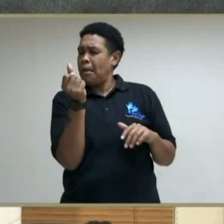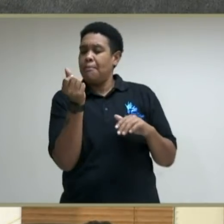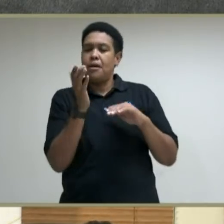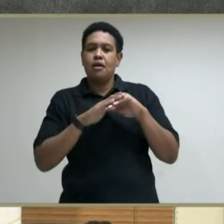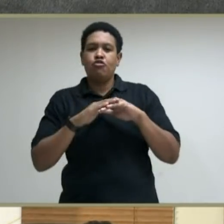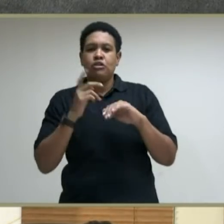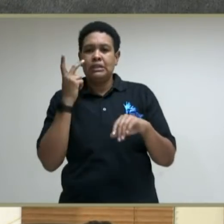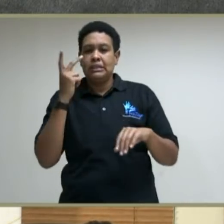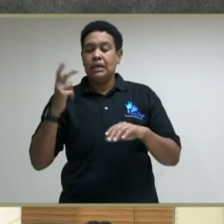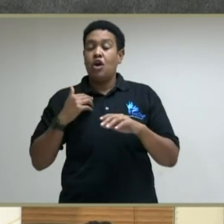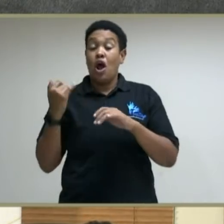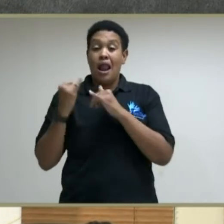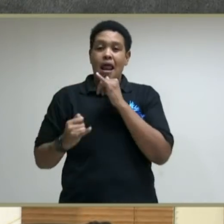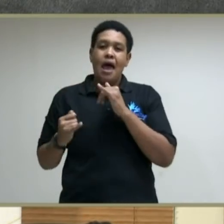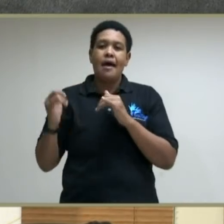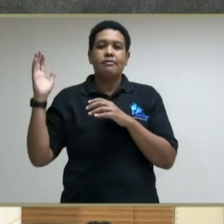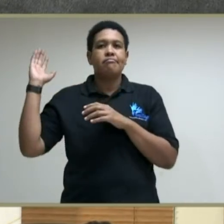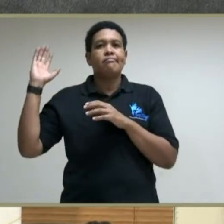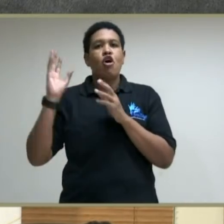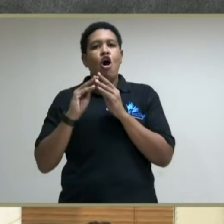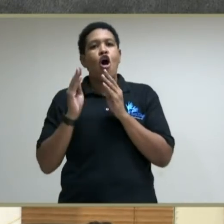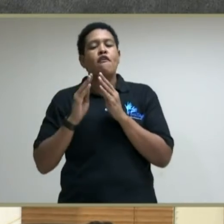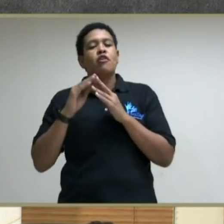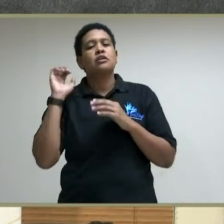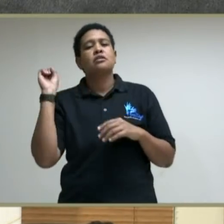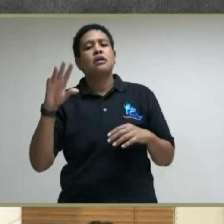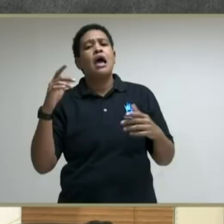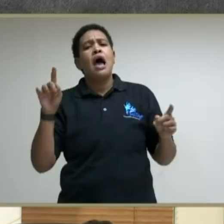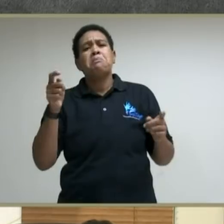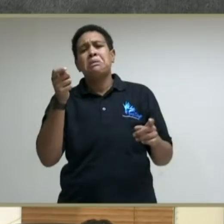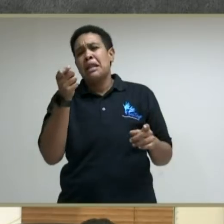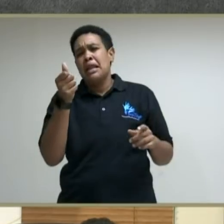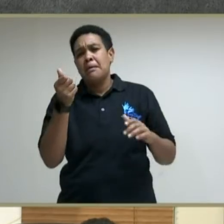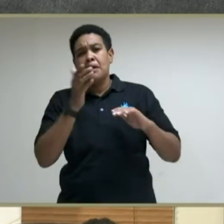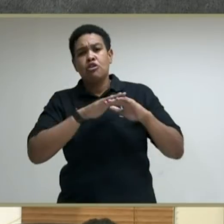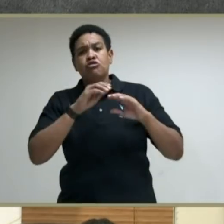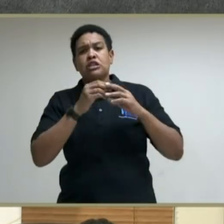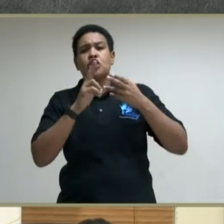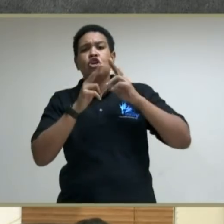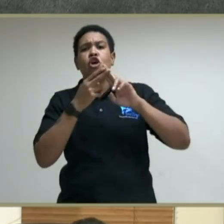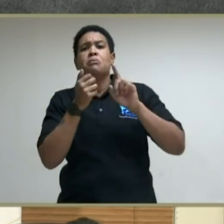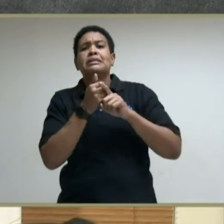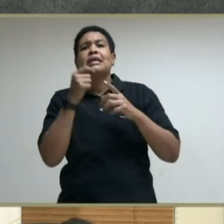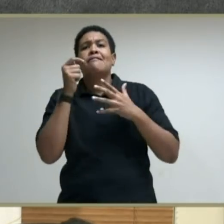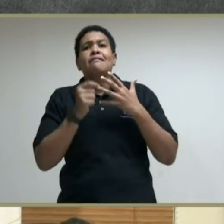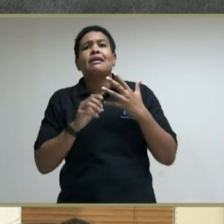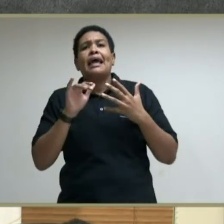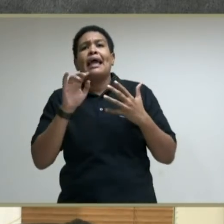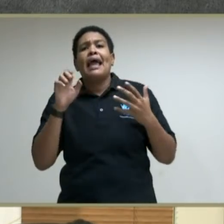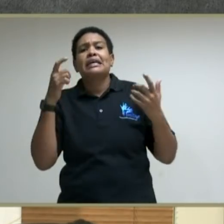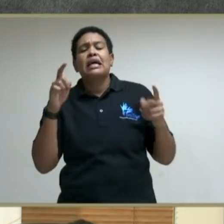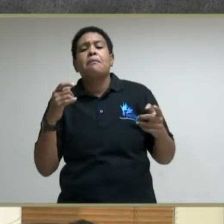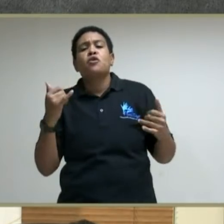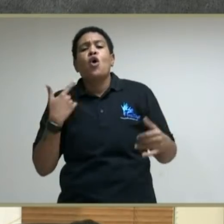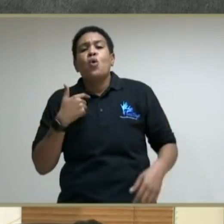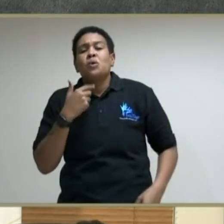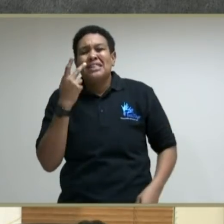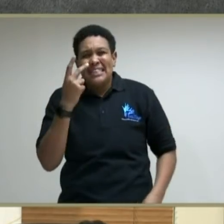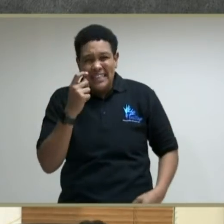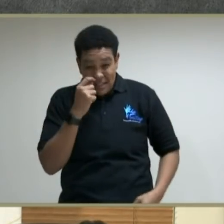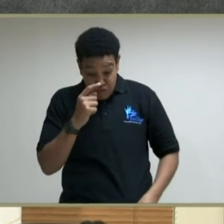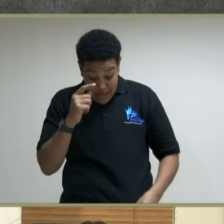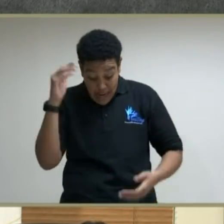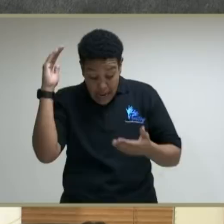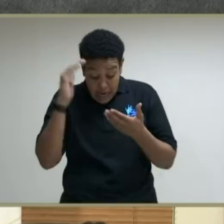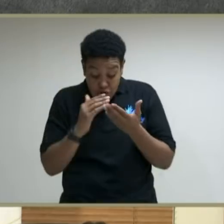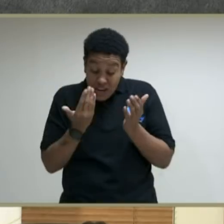had shown in our last press conference, very slight increase in the number of cases, but now we are seeing a decrease